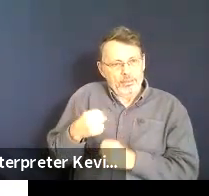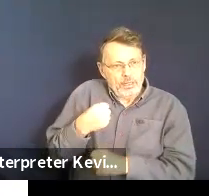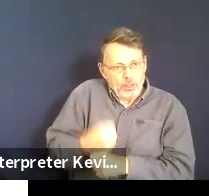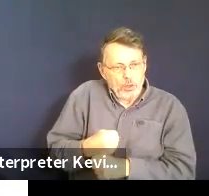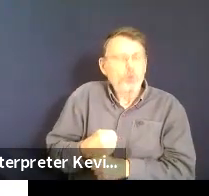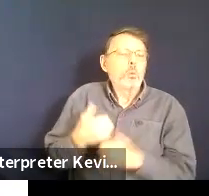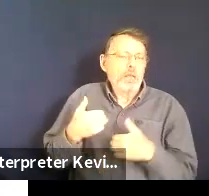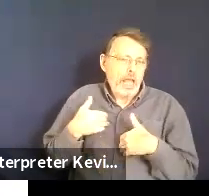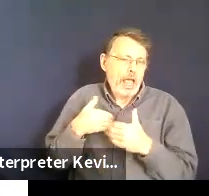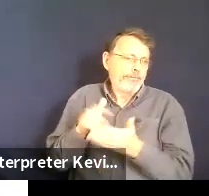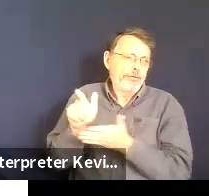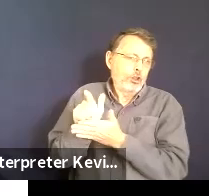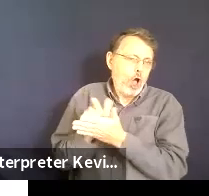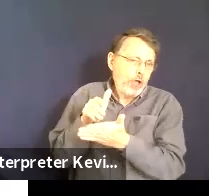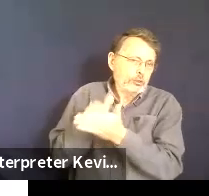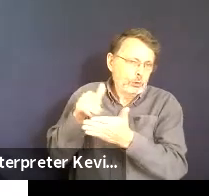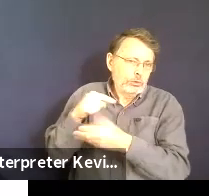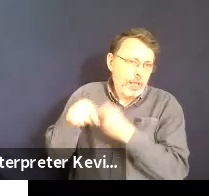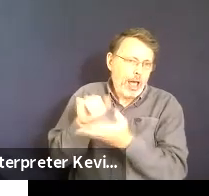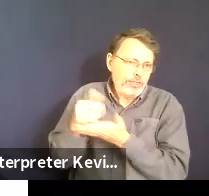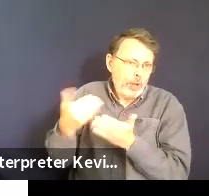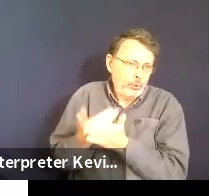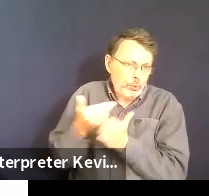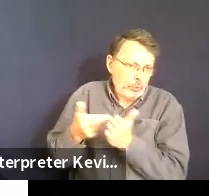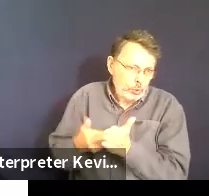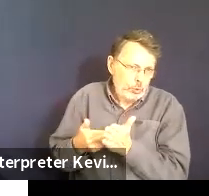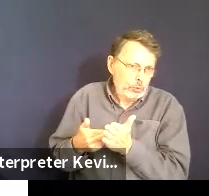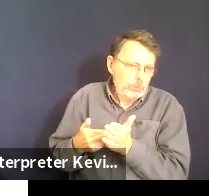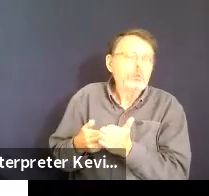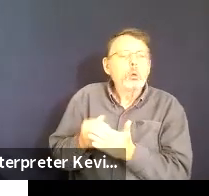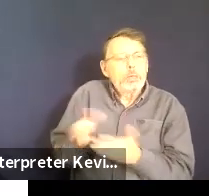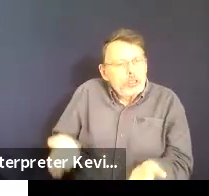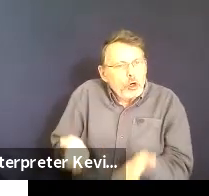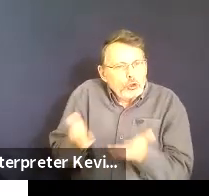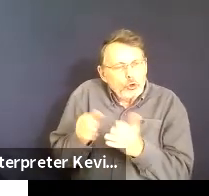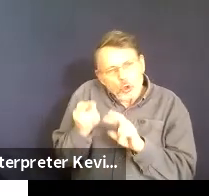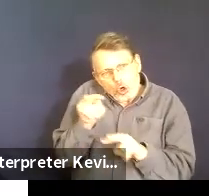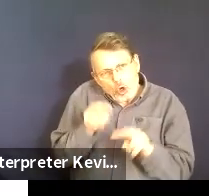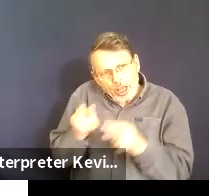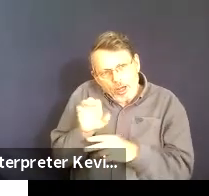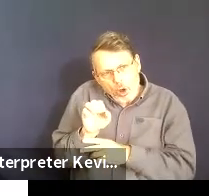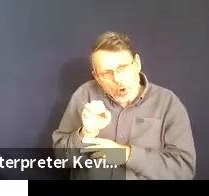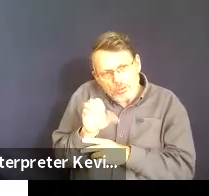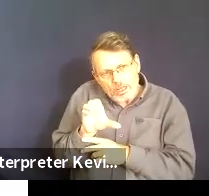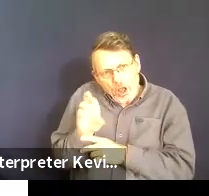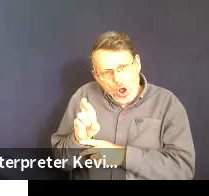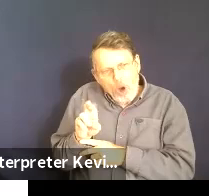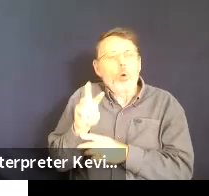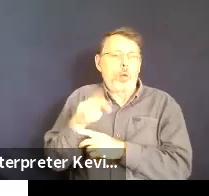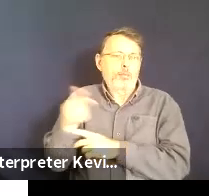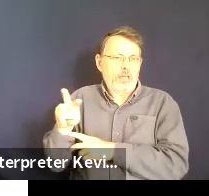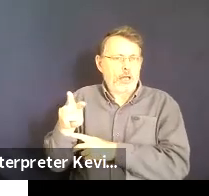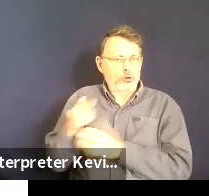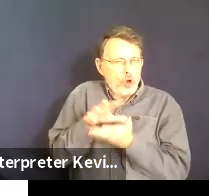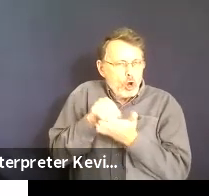litigation surrounding the regulation, and we encourage you to look at OCR's website to remain informed on